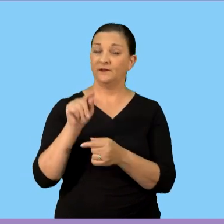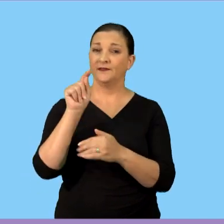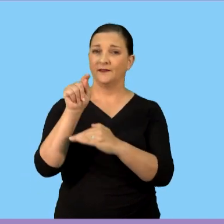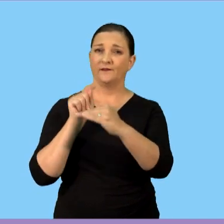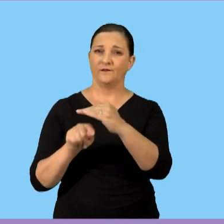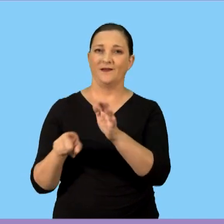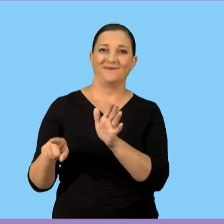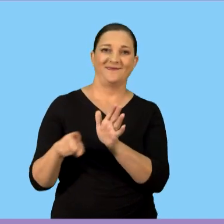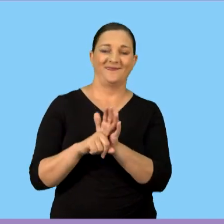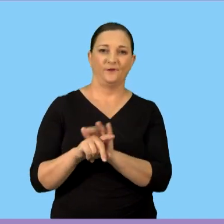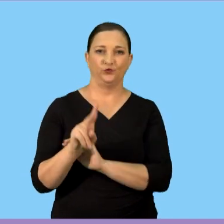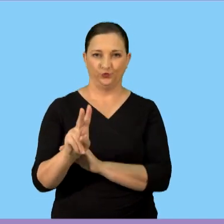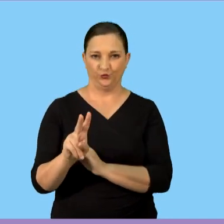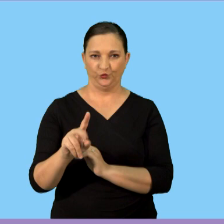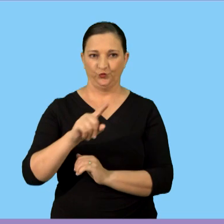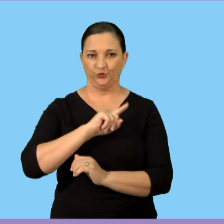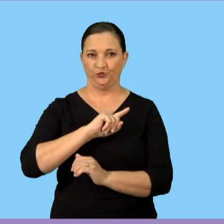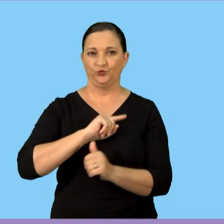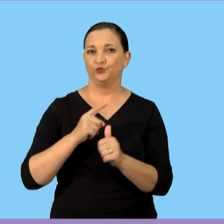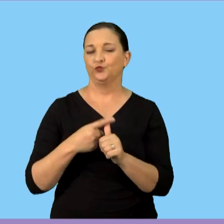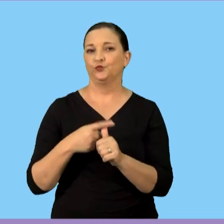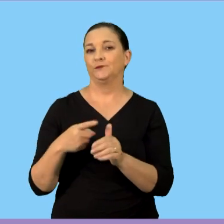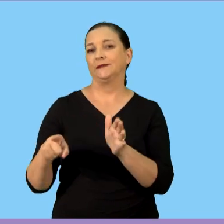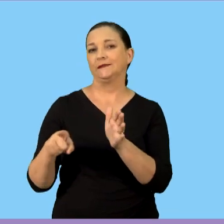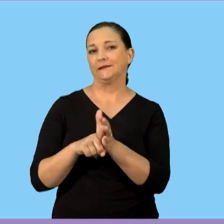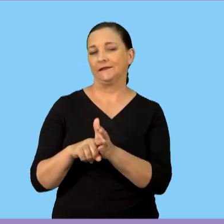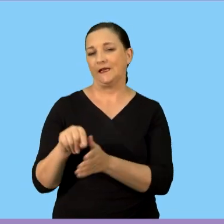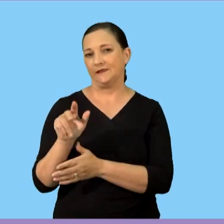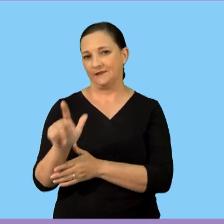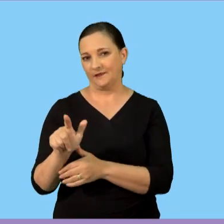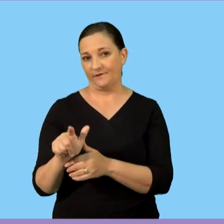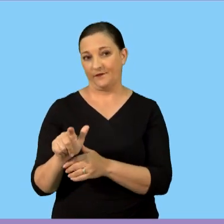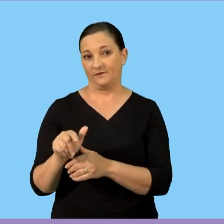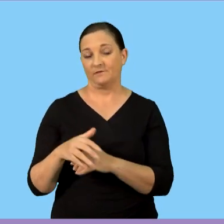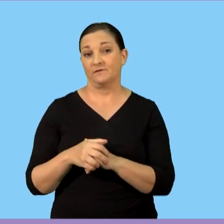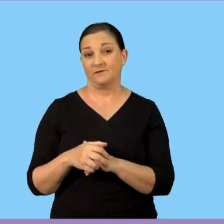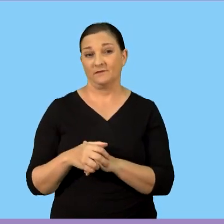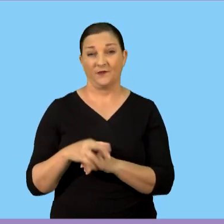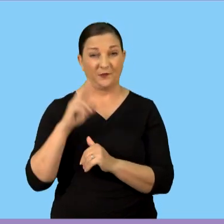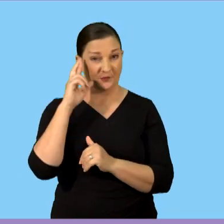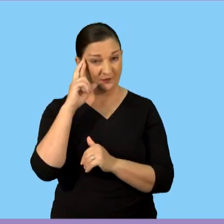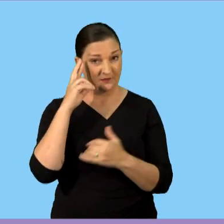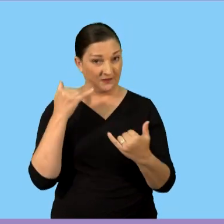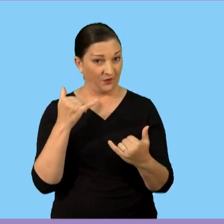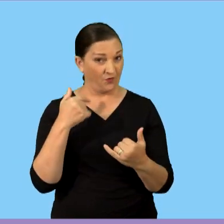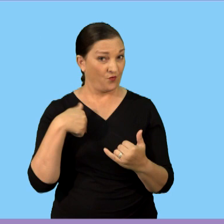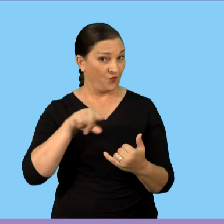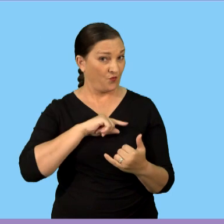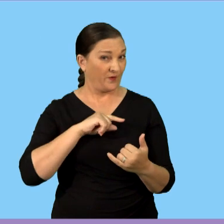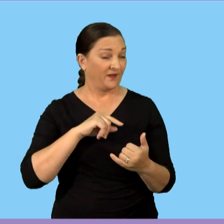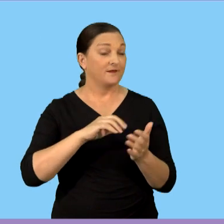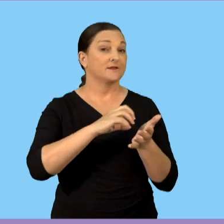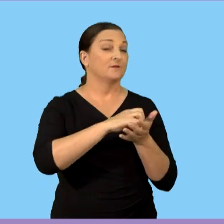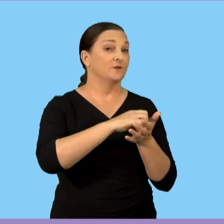14, divided by a negative 2, that is going to give us a negative 7. But remember, if we